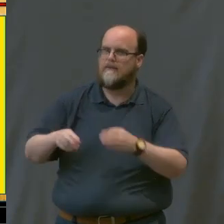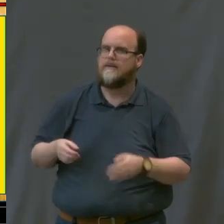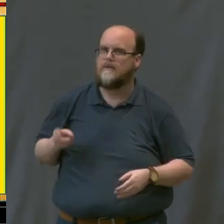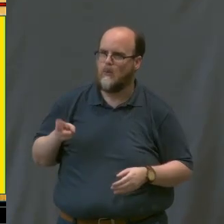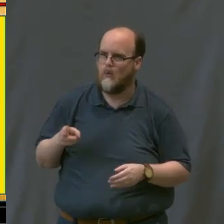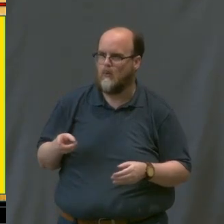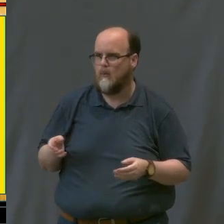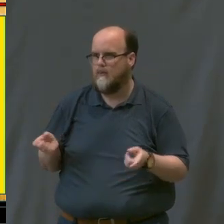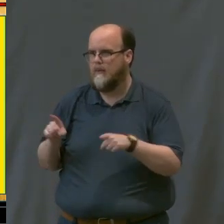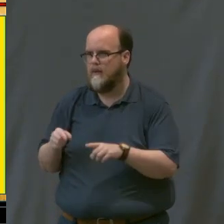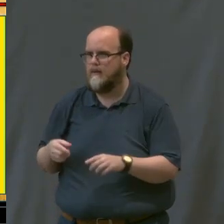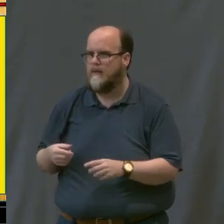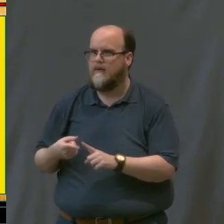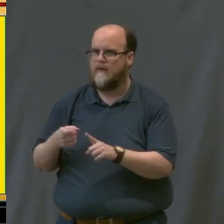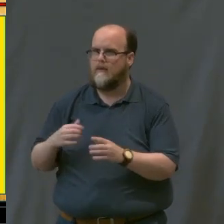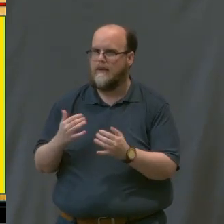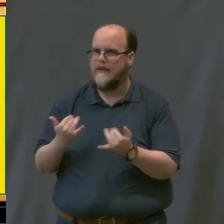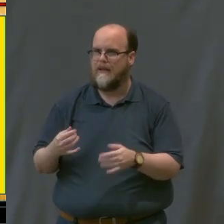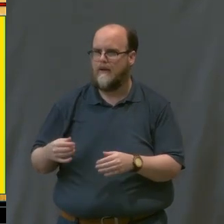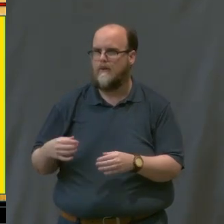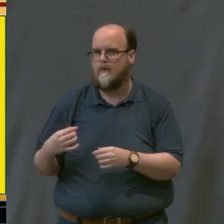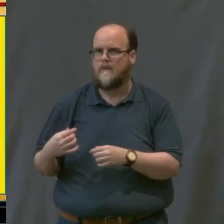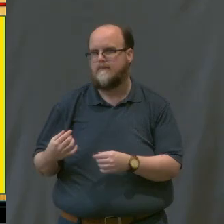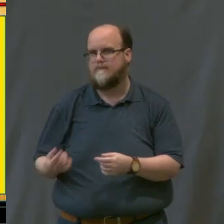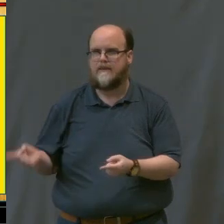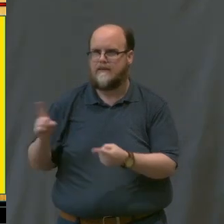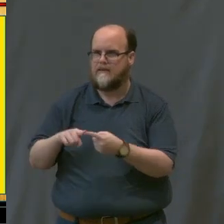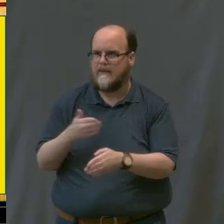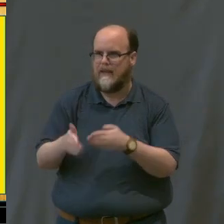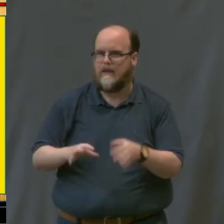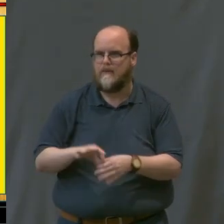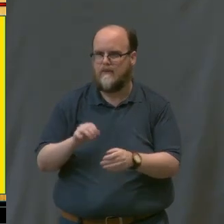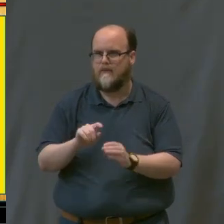historical events from now until the end of time.